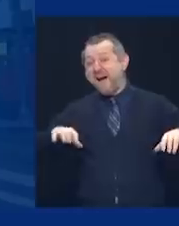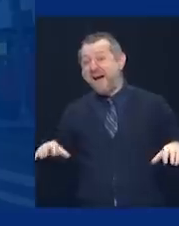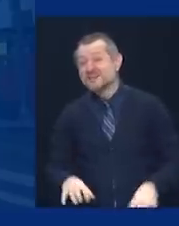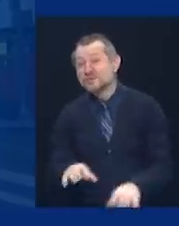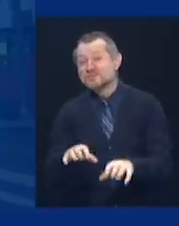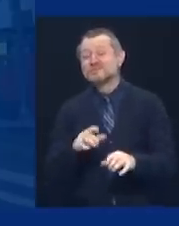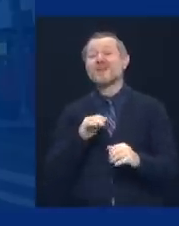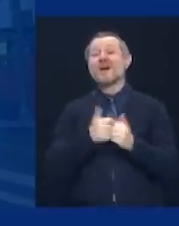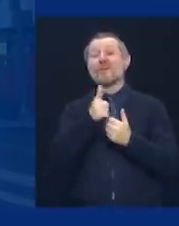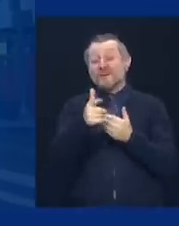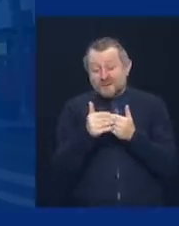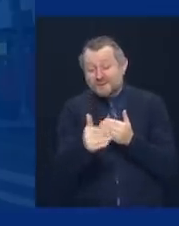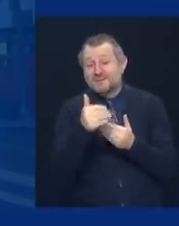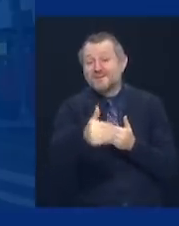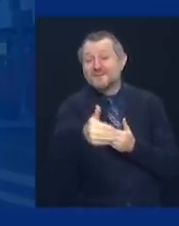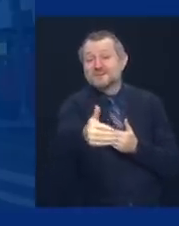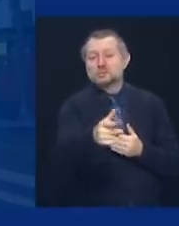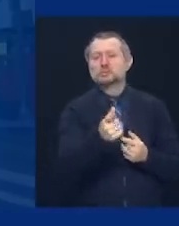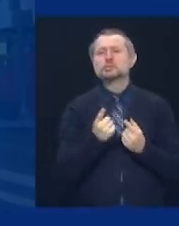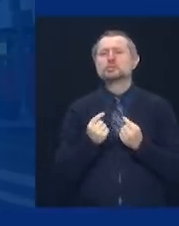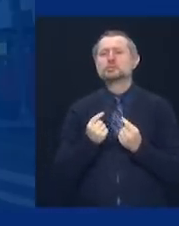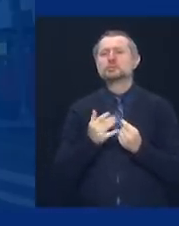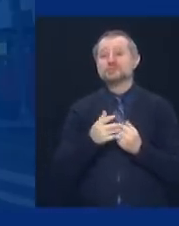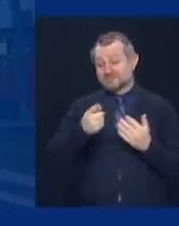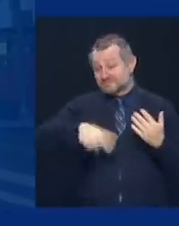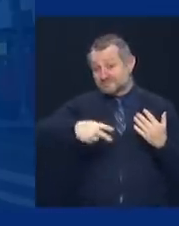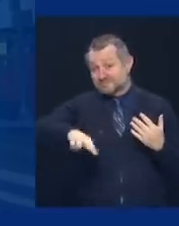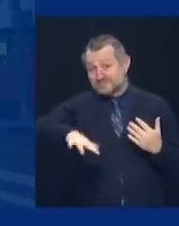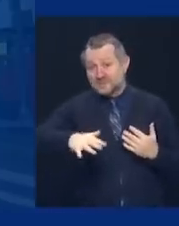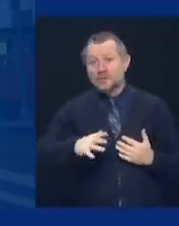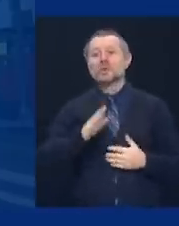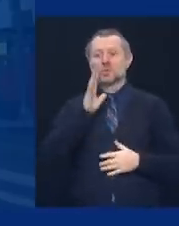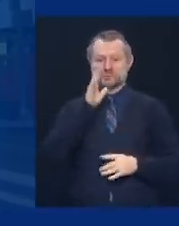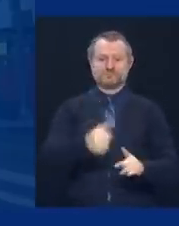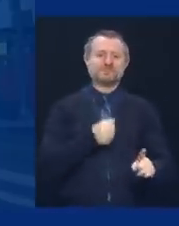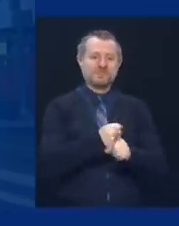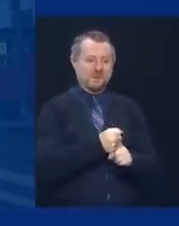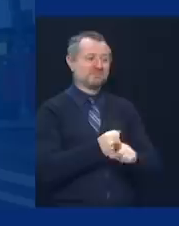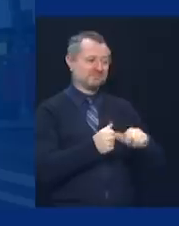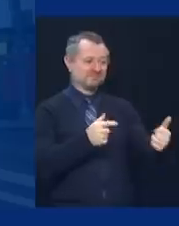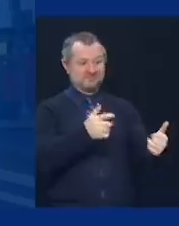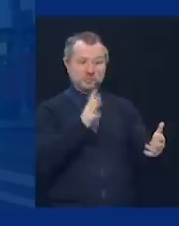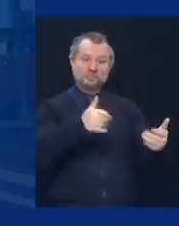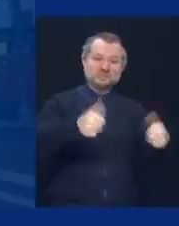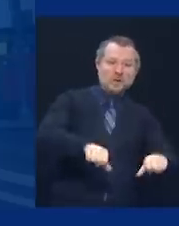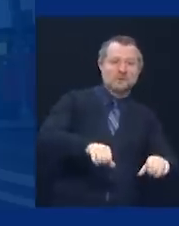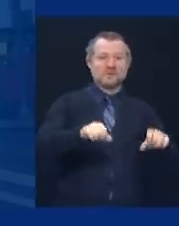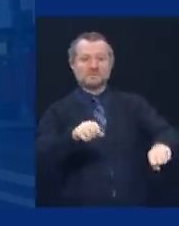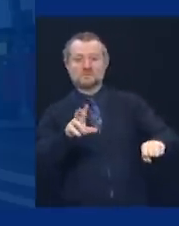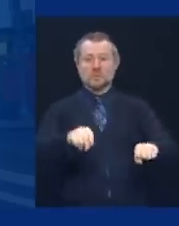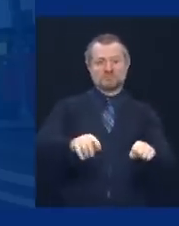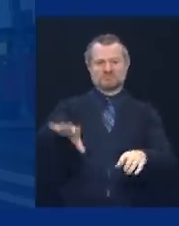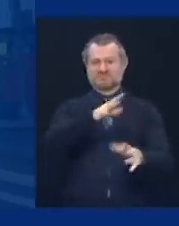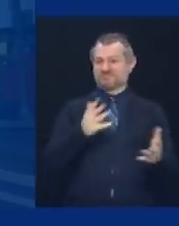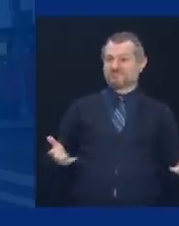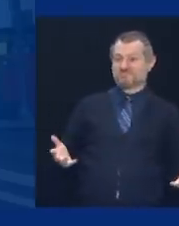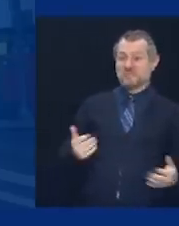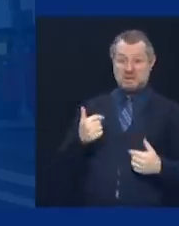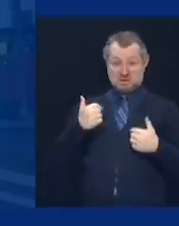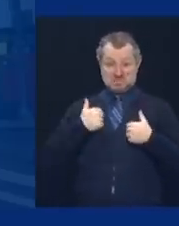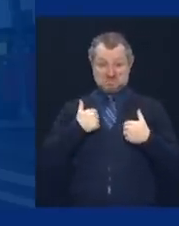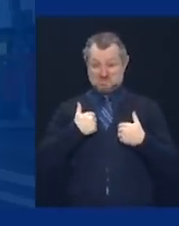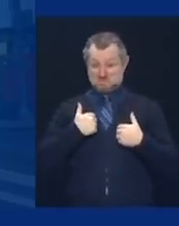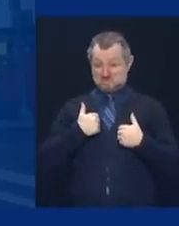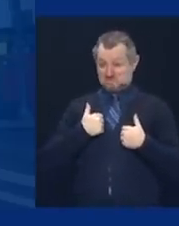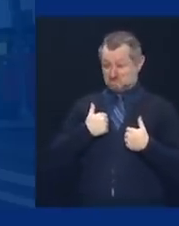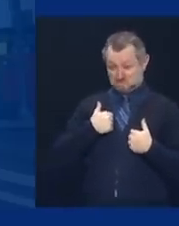do over the coming weeks. I do not believe that we are